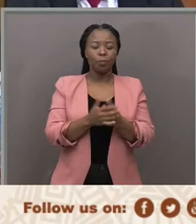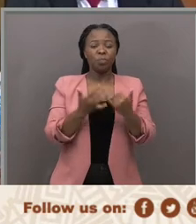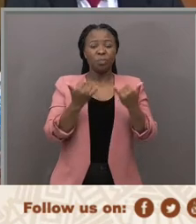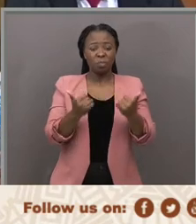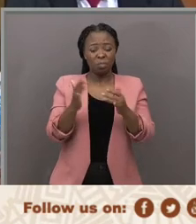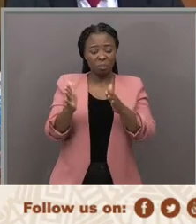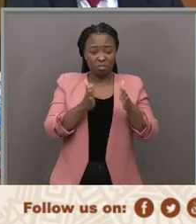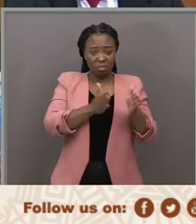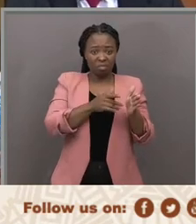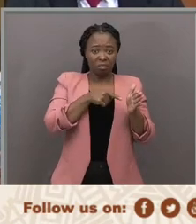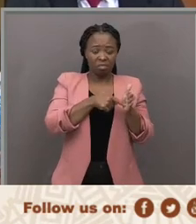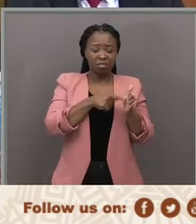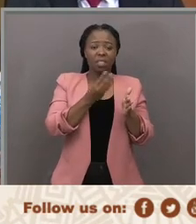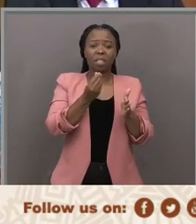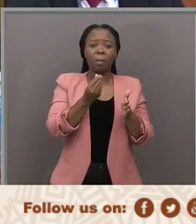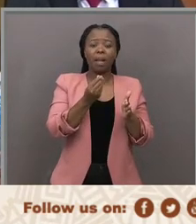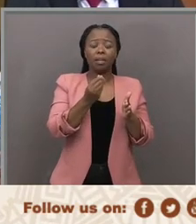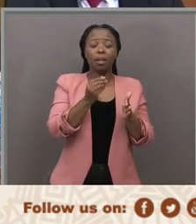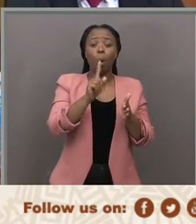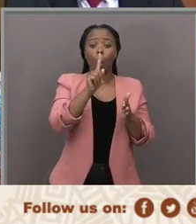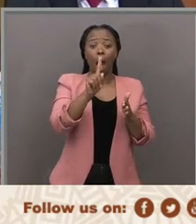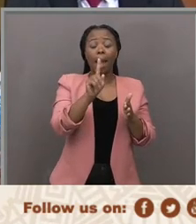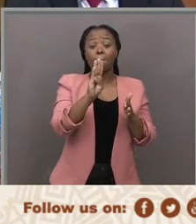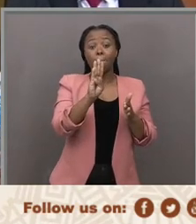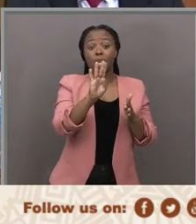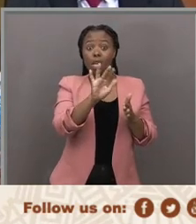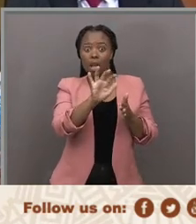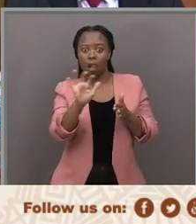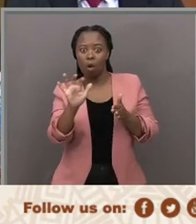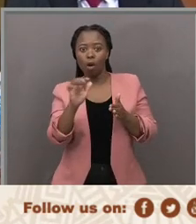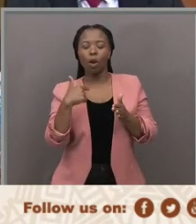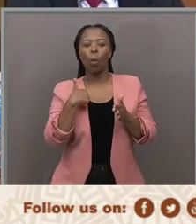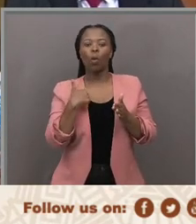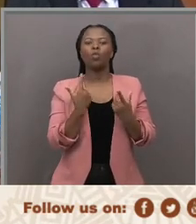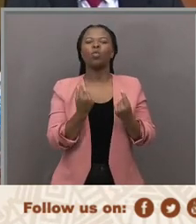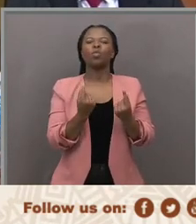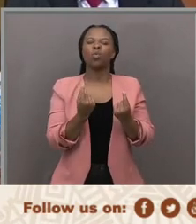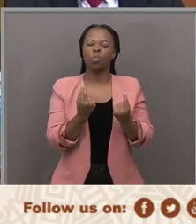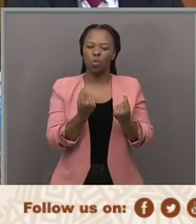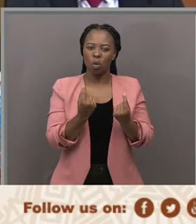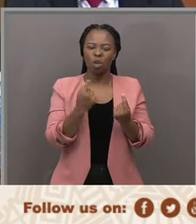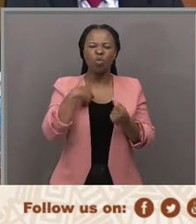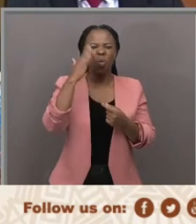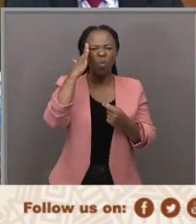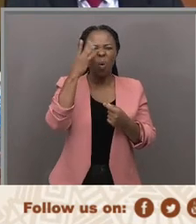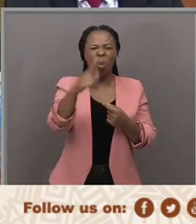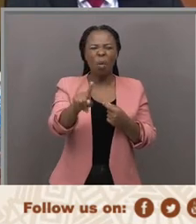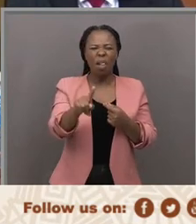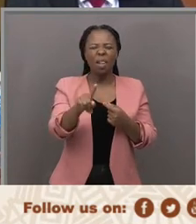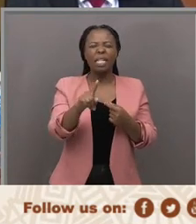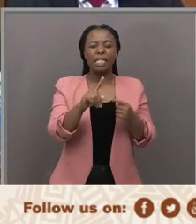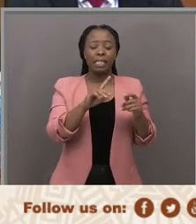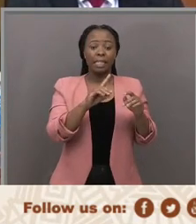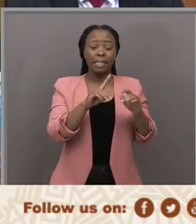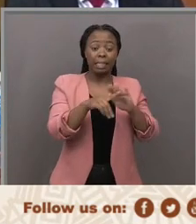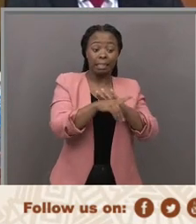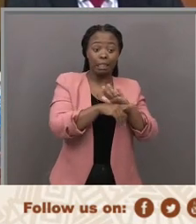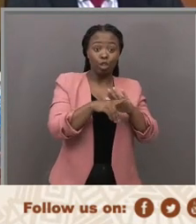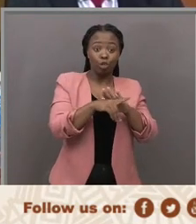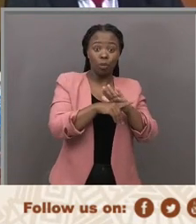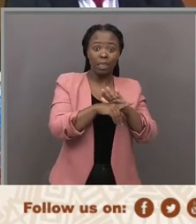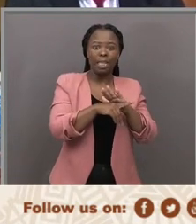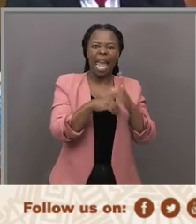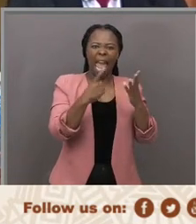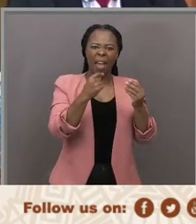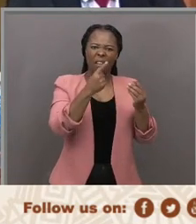rands to help us do the following. You know, the district municipalities do not have bulk infrastructure funding. They don't